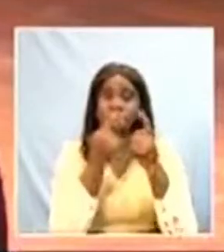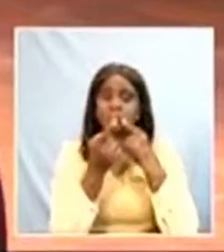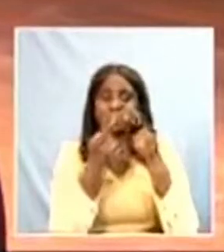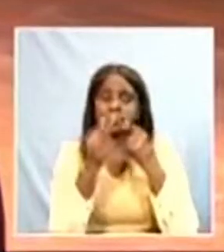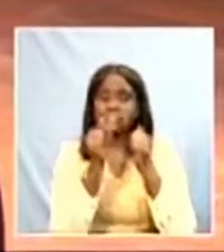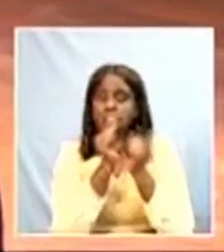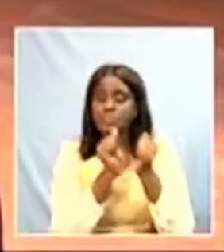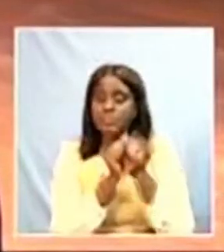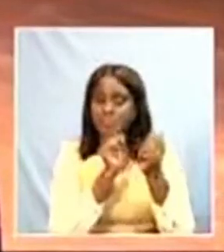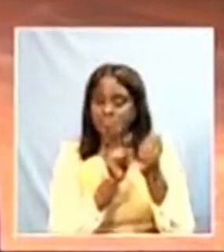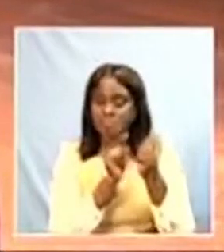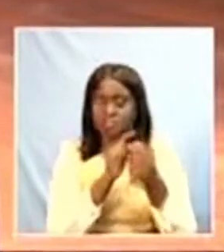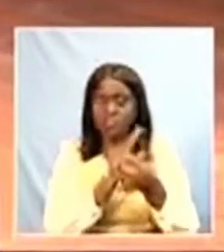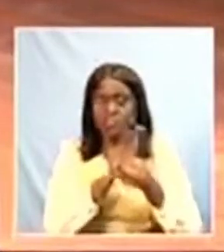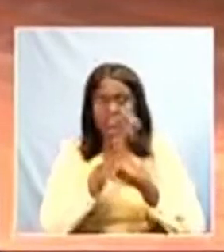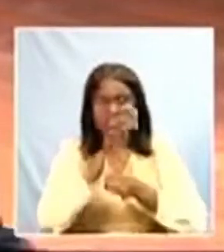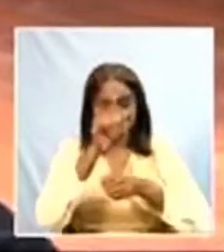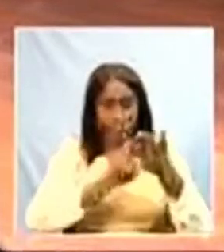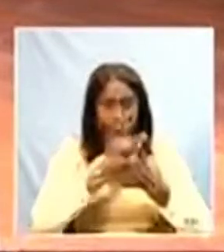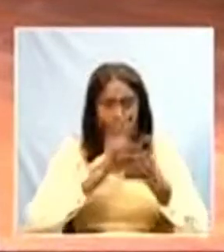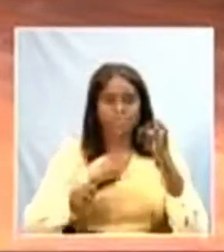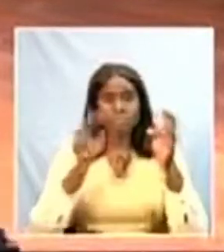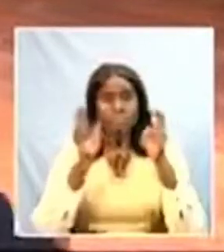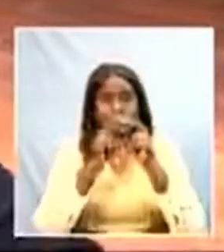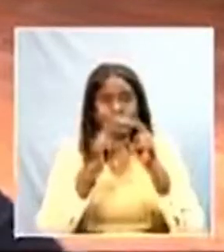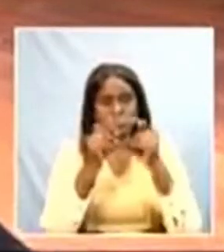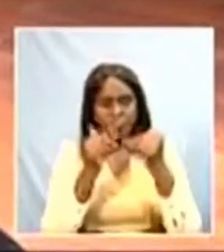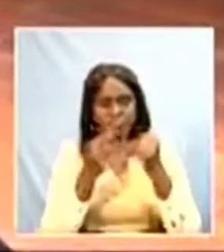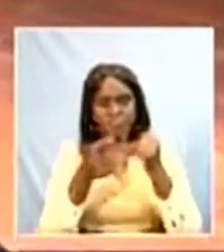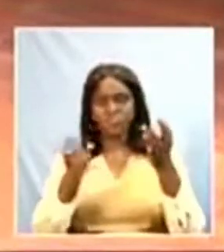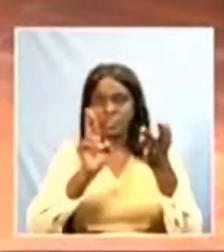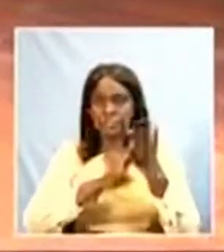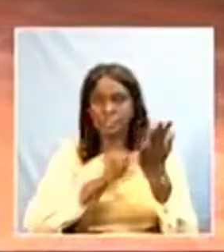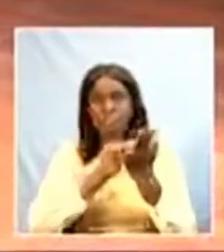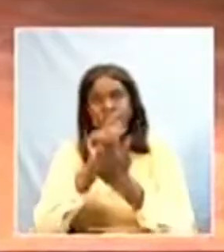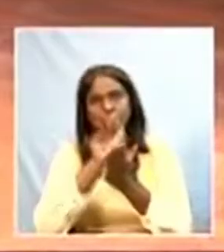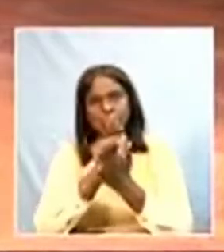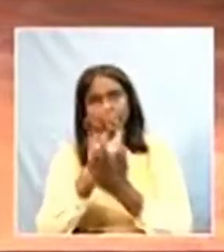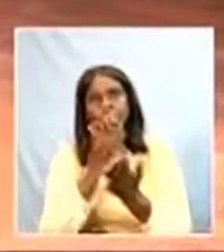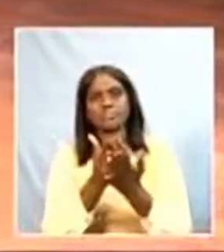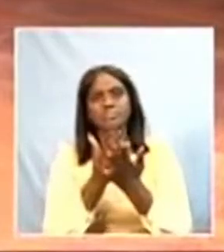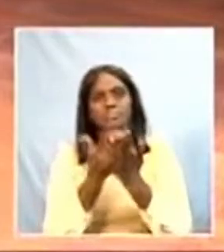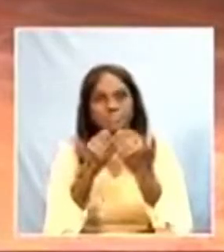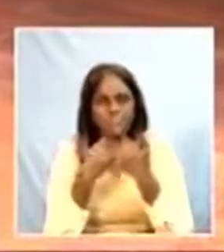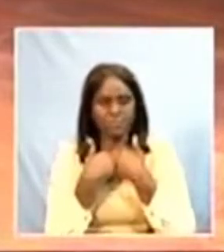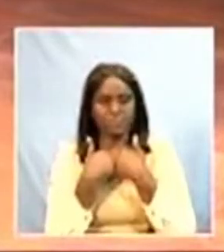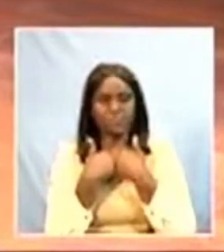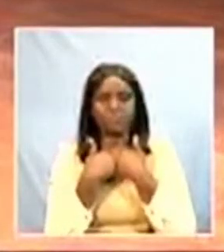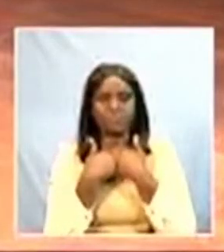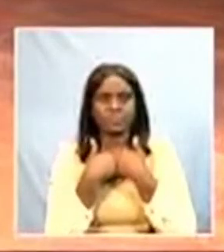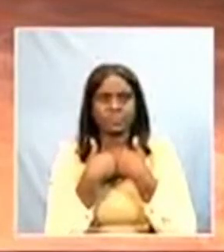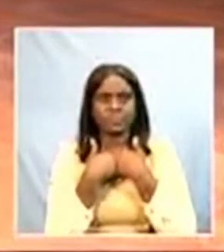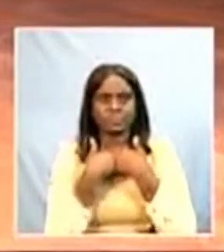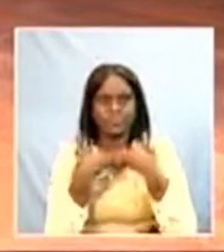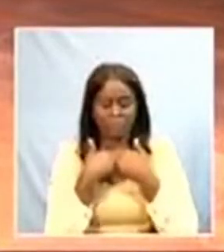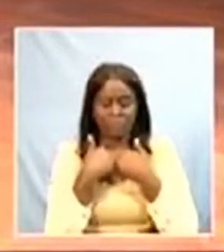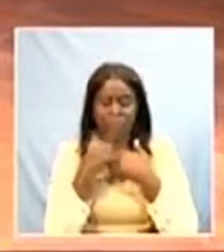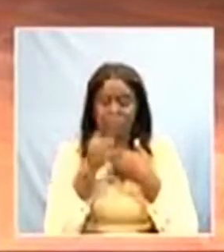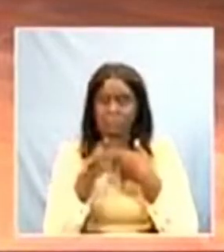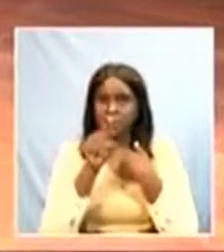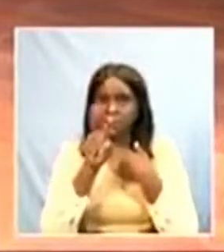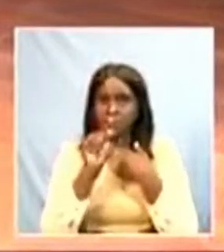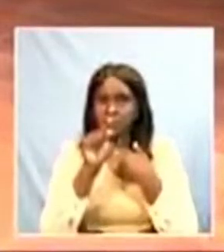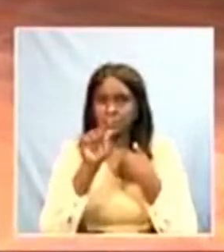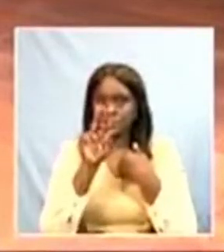that upon termination of the contract and now the re-advertisement has that value, the